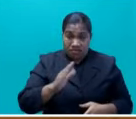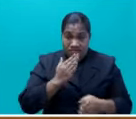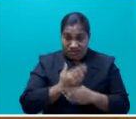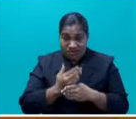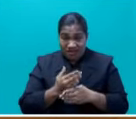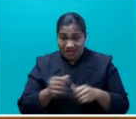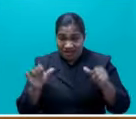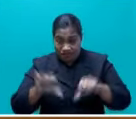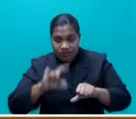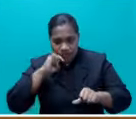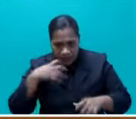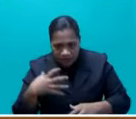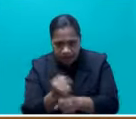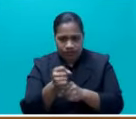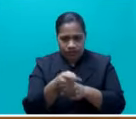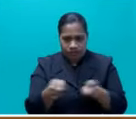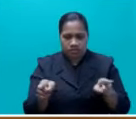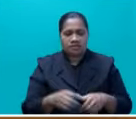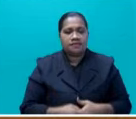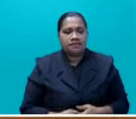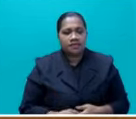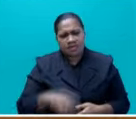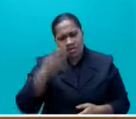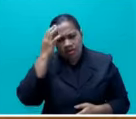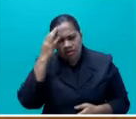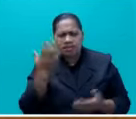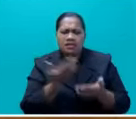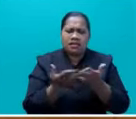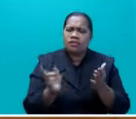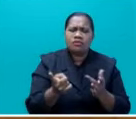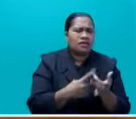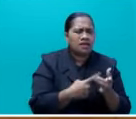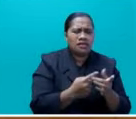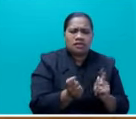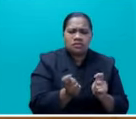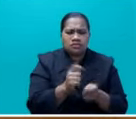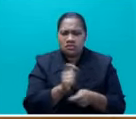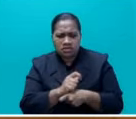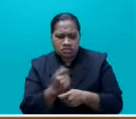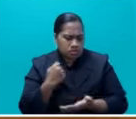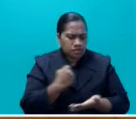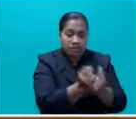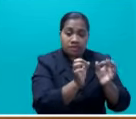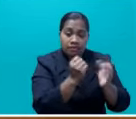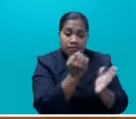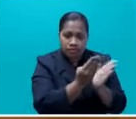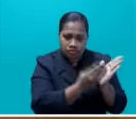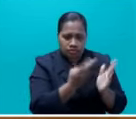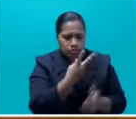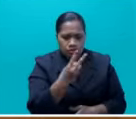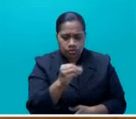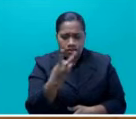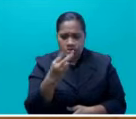Bill 30, I wonder what other bills will require changes to support the philosophy behind the budget 2020, 21 and 22, Mr. Speaker,